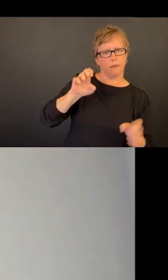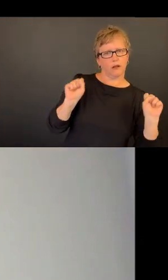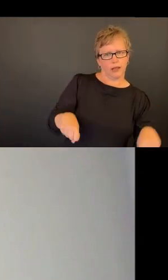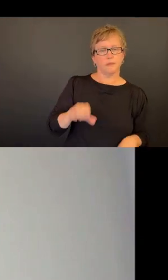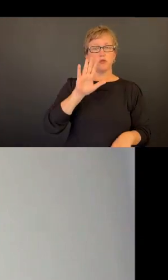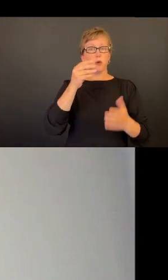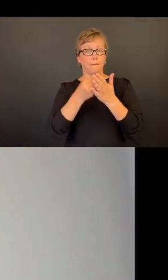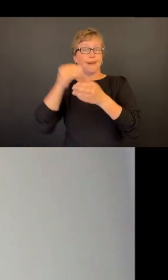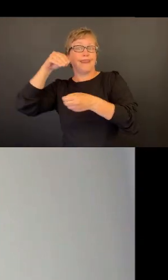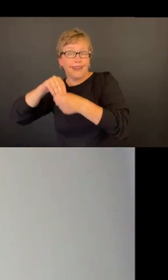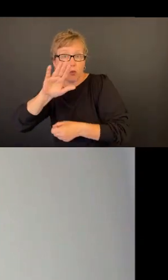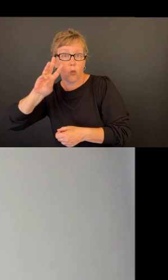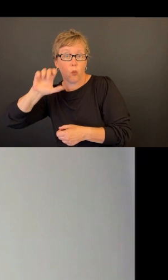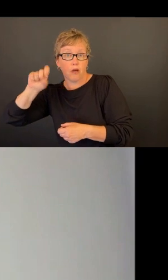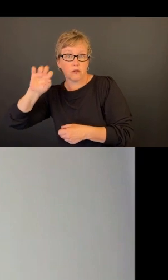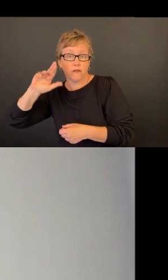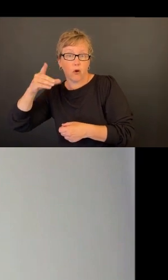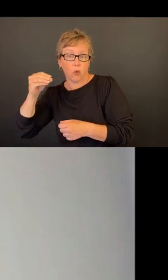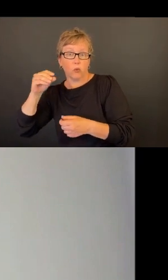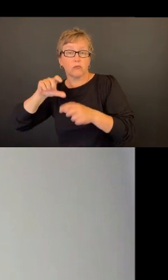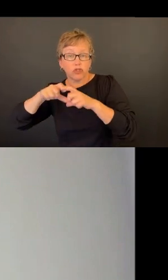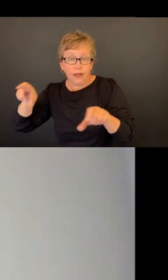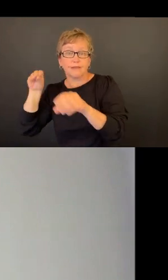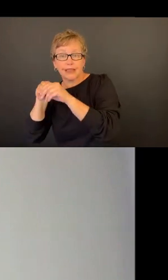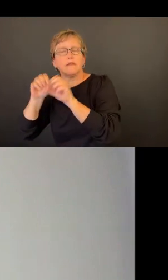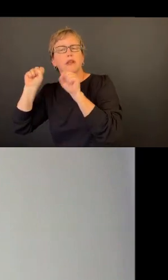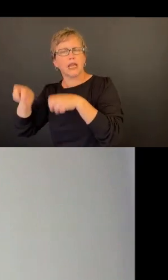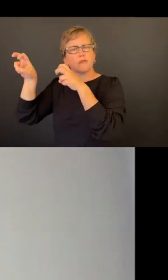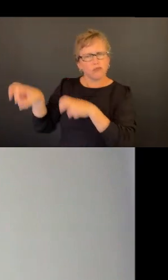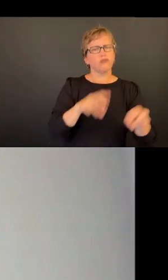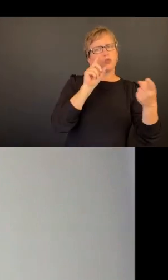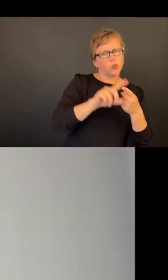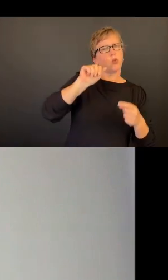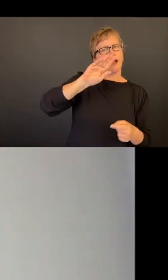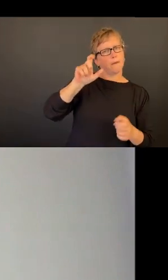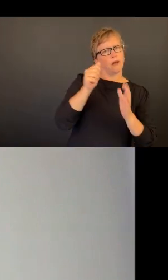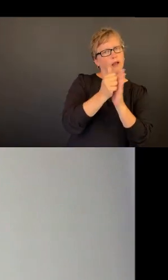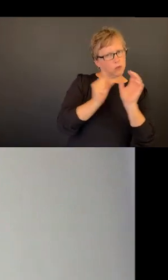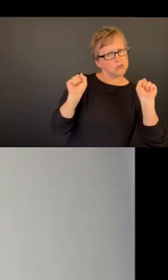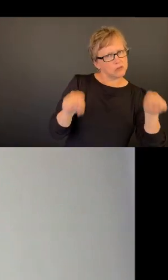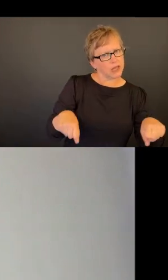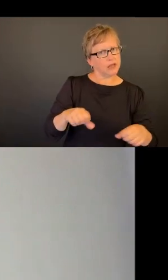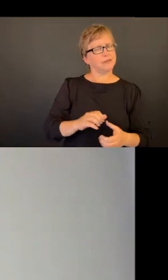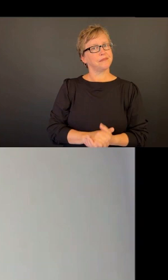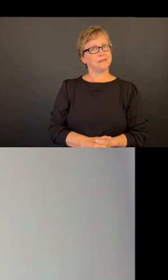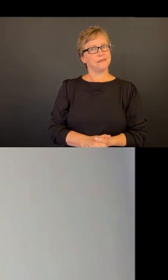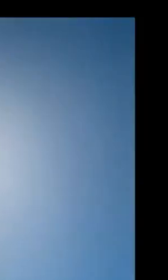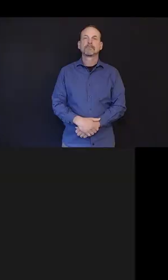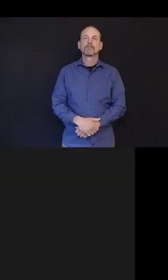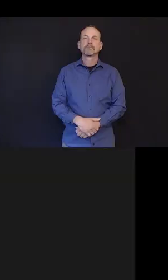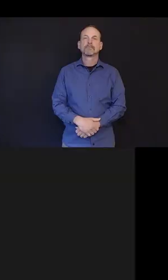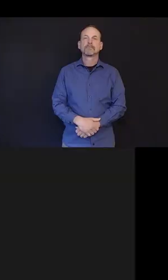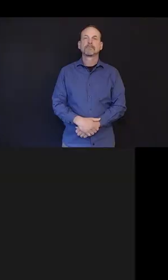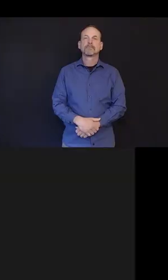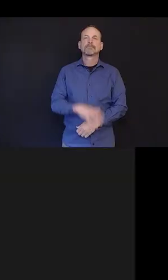accounts, as Mark mentioned, can be linked to, you can transfer money from your Wells Fargo checking account or savings account into an ABLE account.